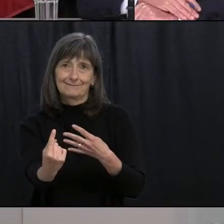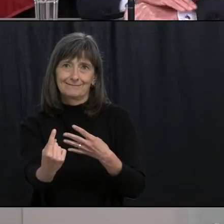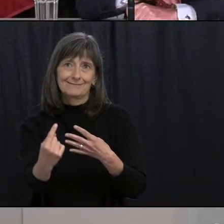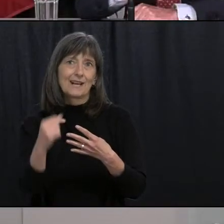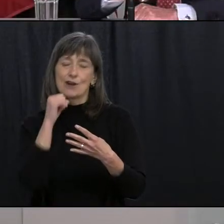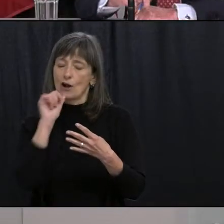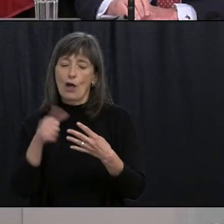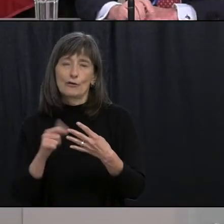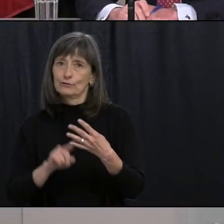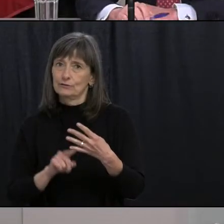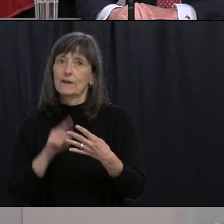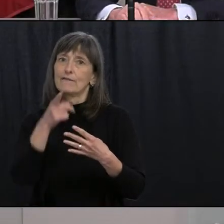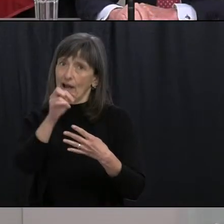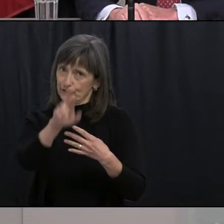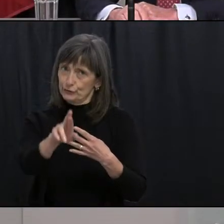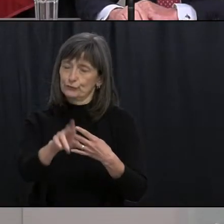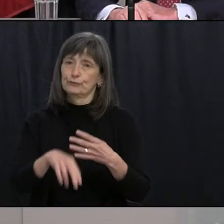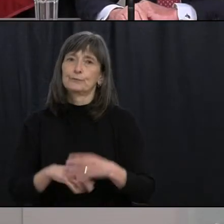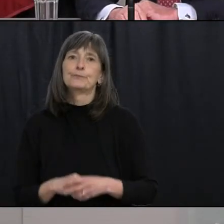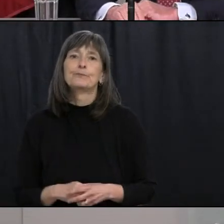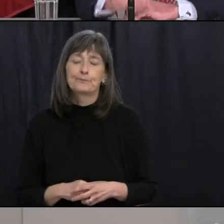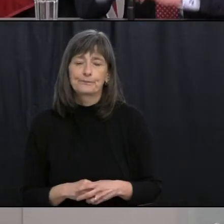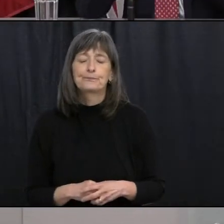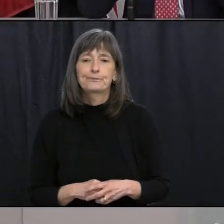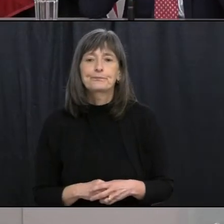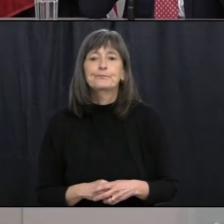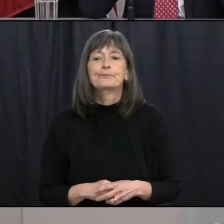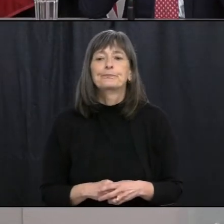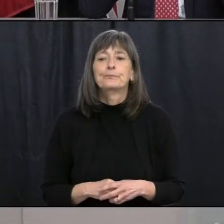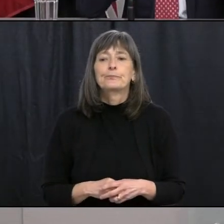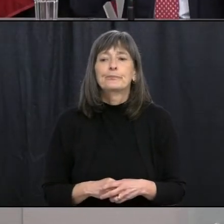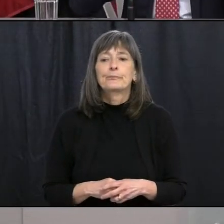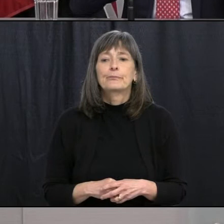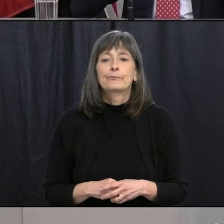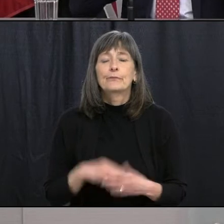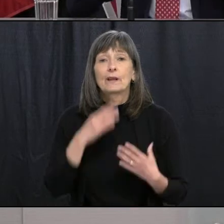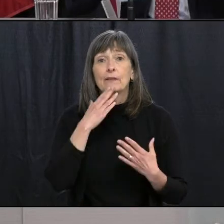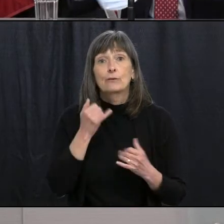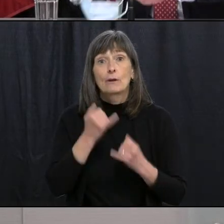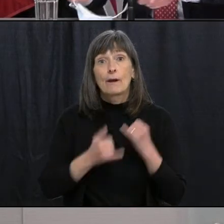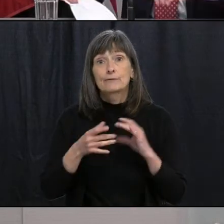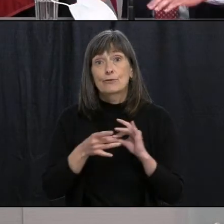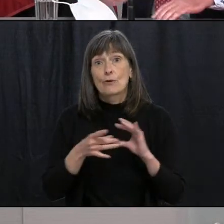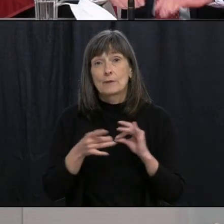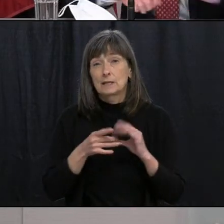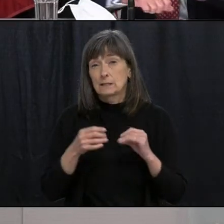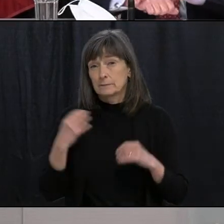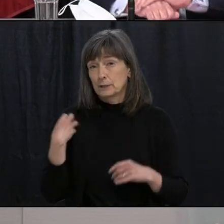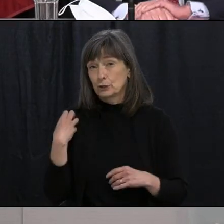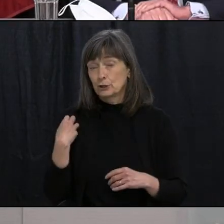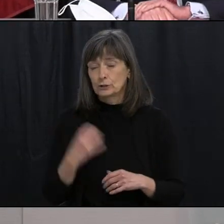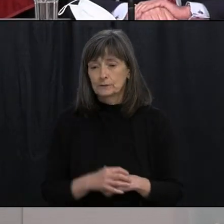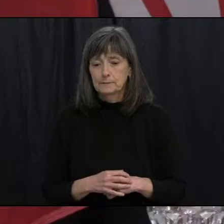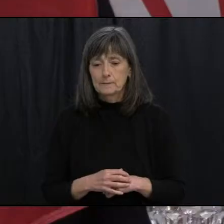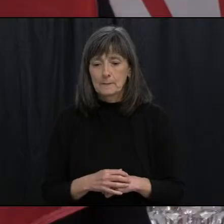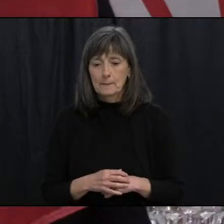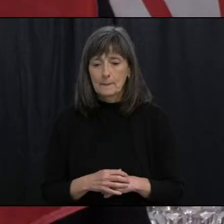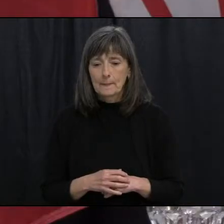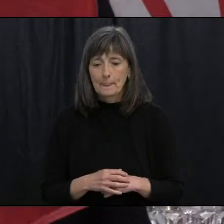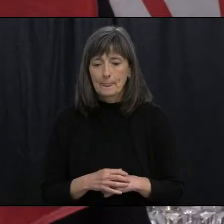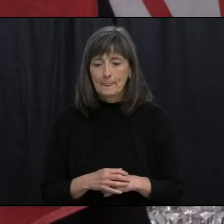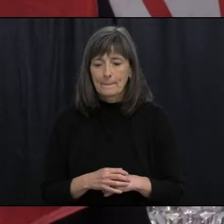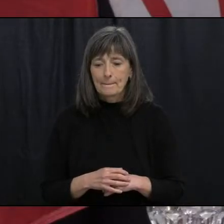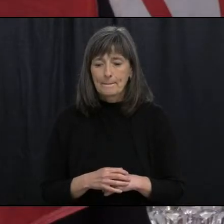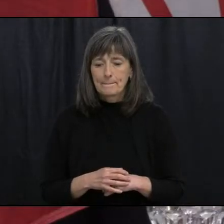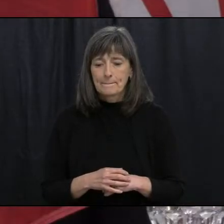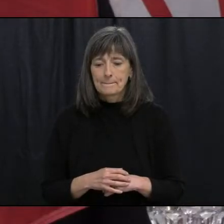Thank you. Thank you, everyone. Minister, do you have any final comments for today? Just briefly, again, we're